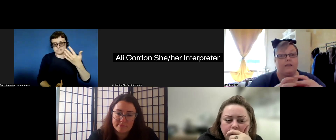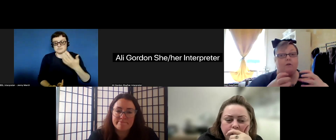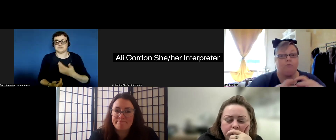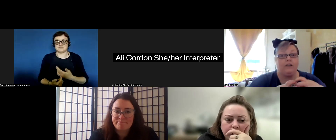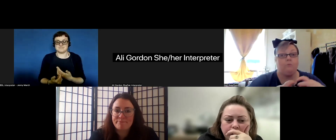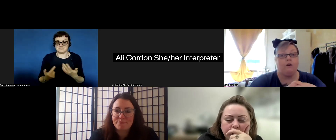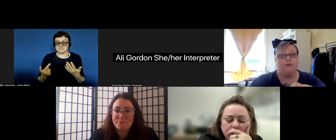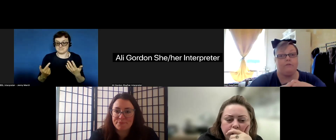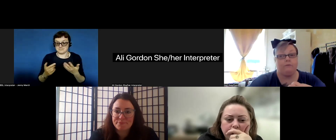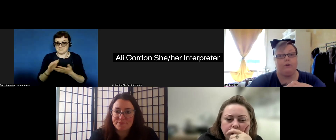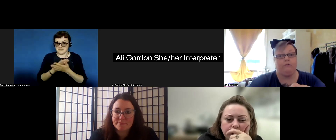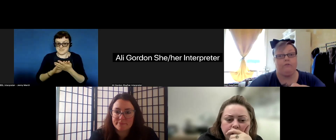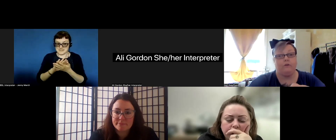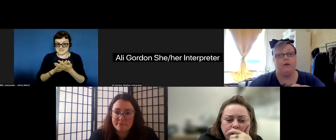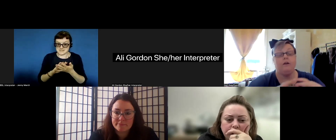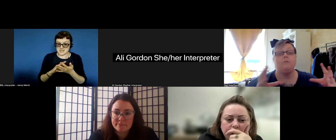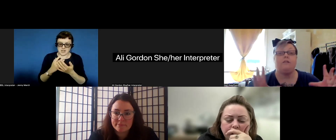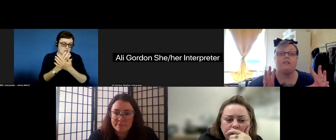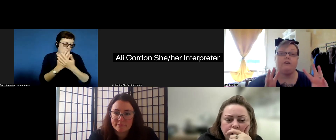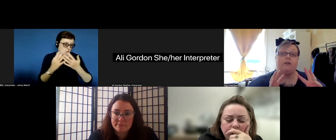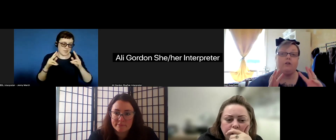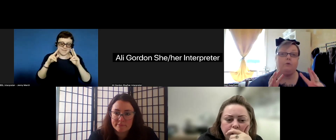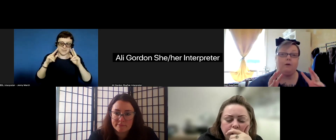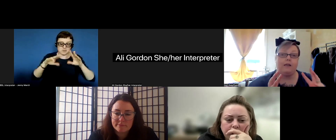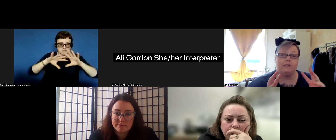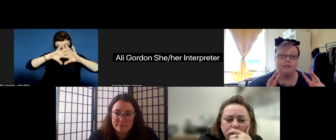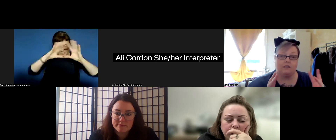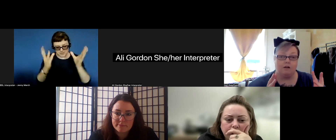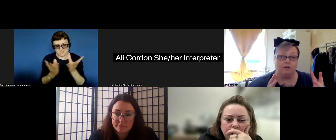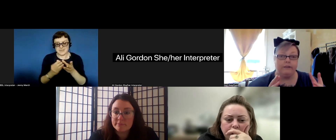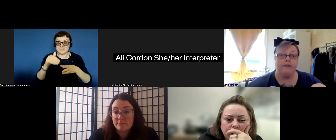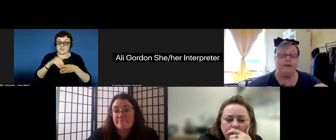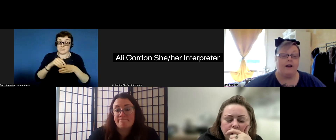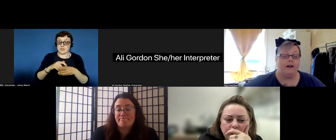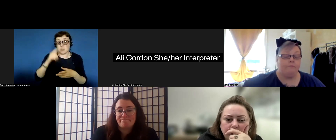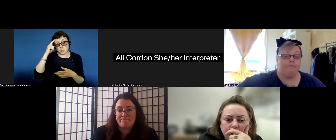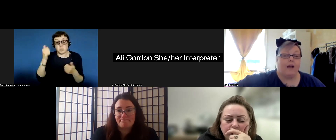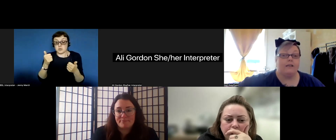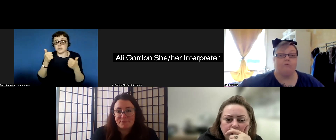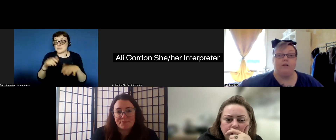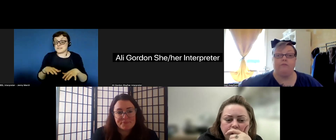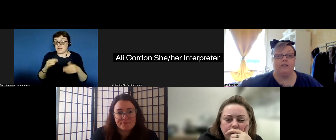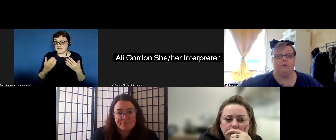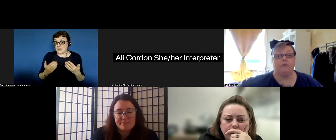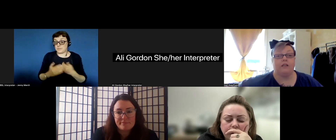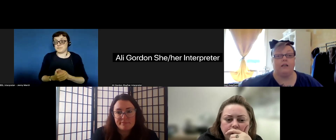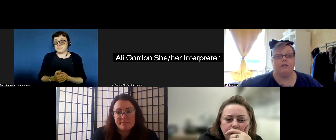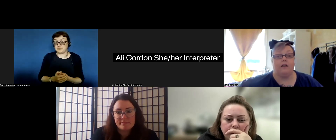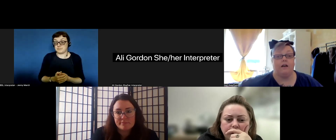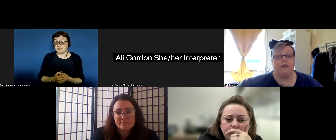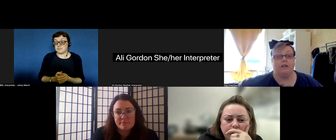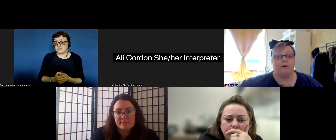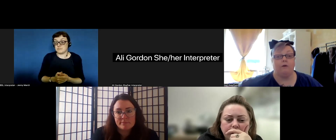that we get a really well-rounded point of view. But this felt like a good place to start. And it's really valid what you're